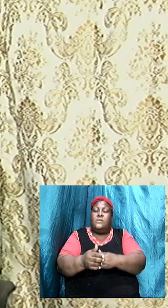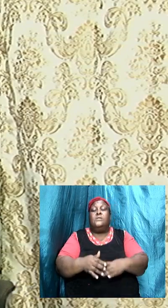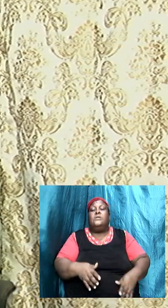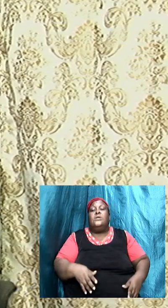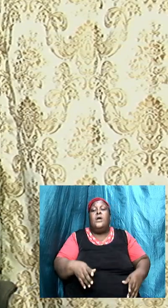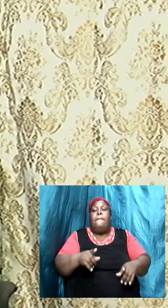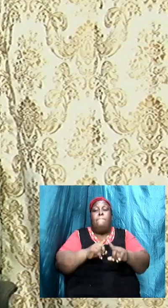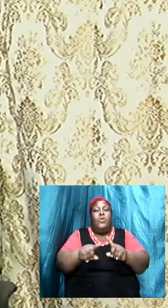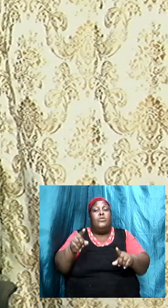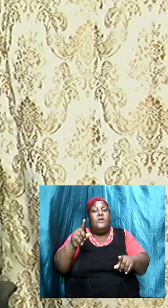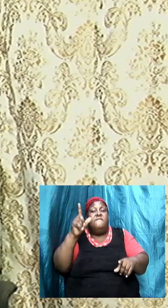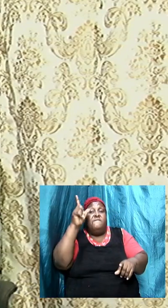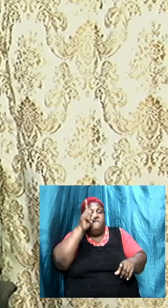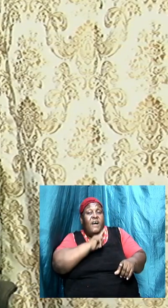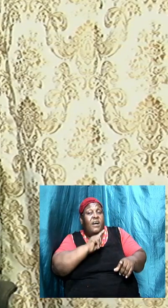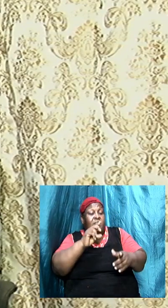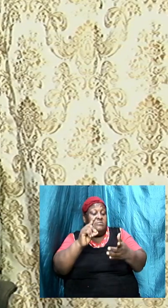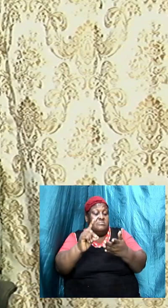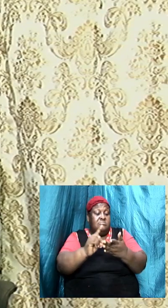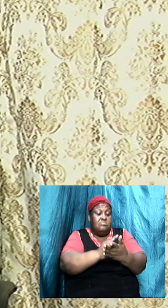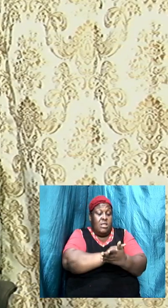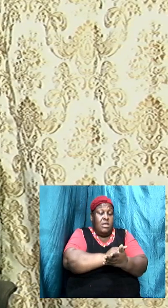false doctrine,